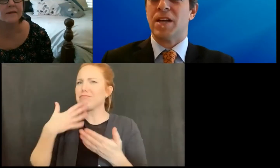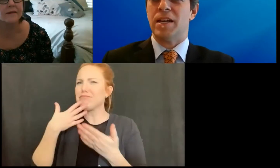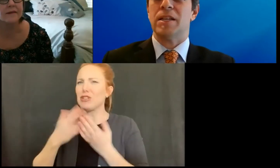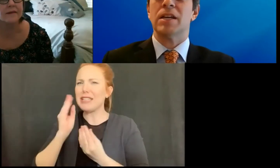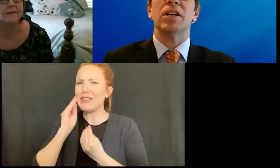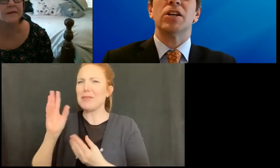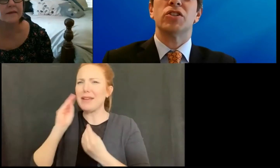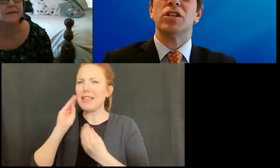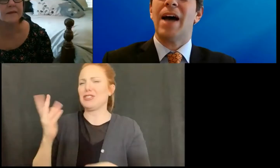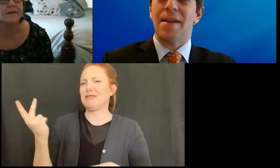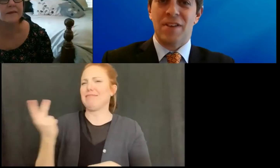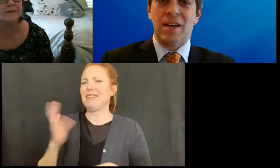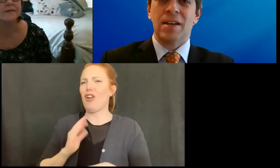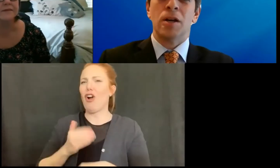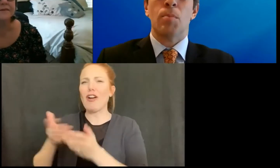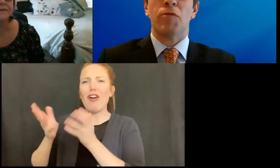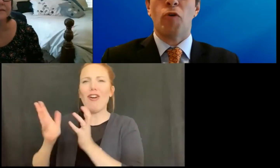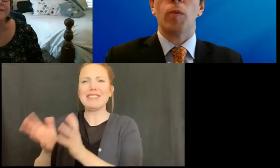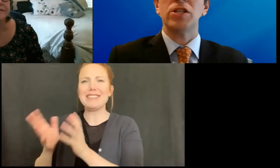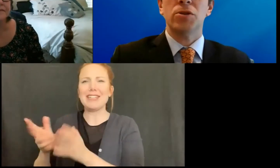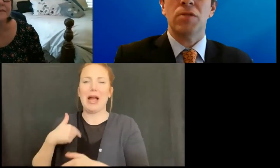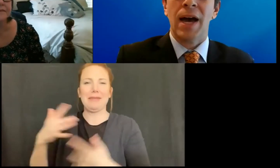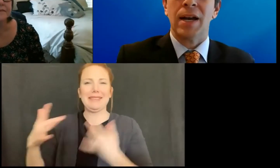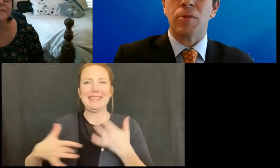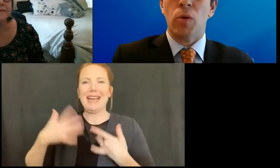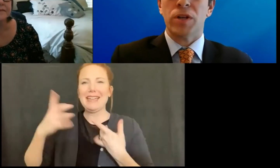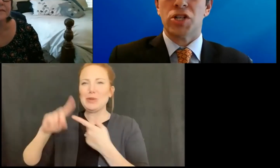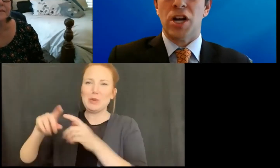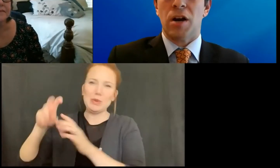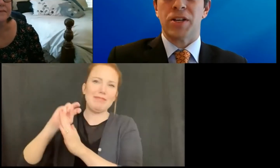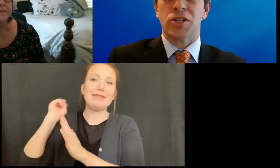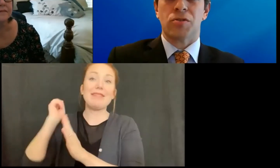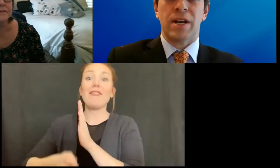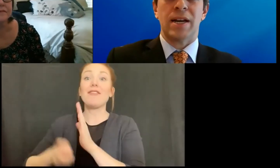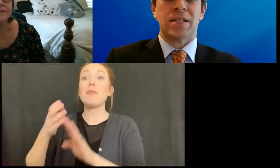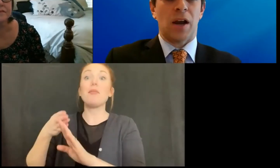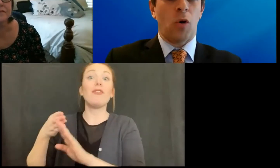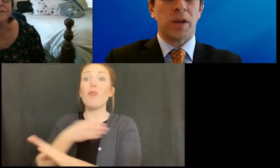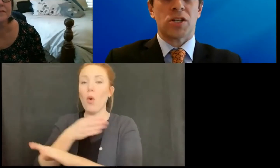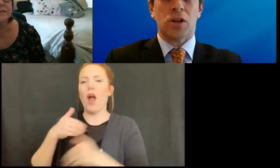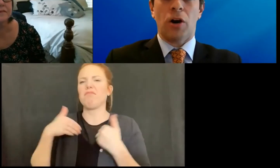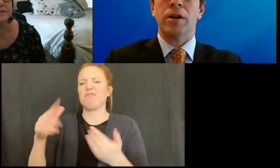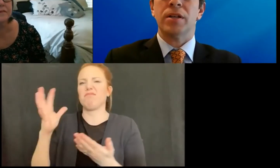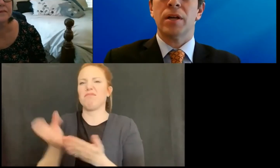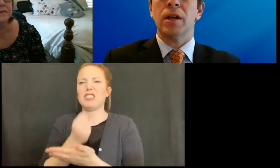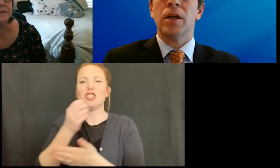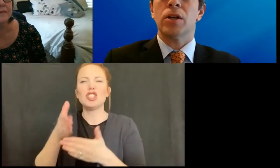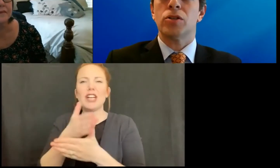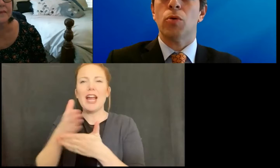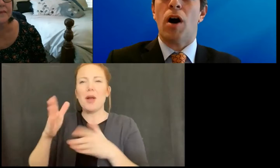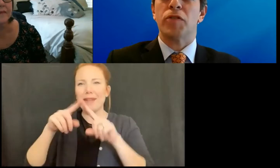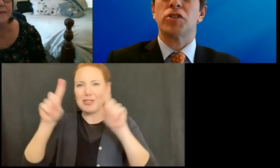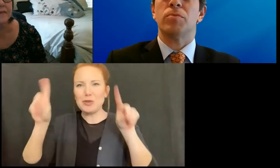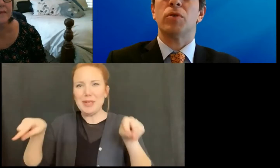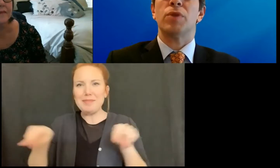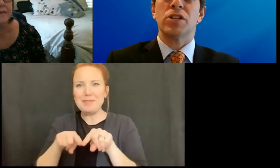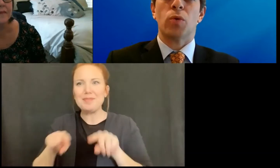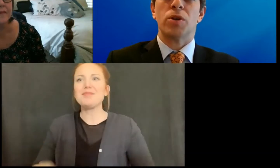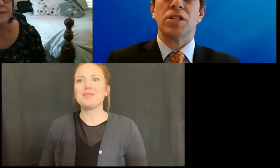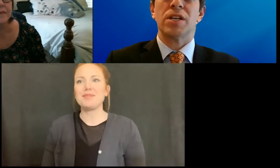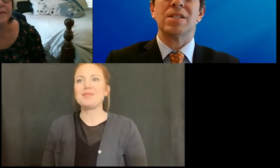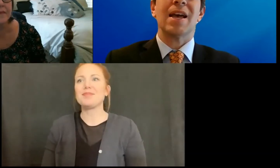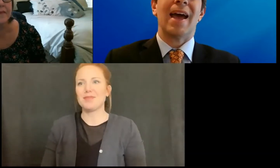conversation. I'm excited to dive in. Before we do that, I'm going to share my screen as I always start to offer